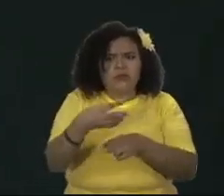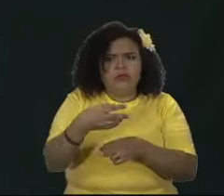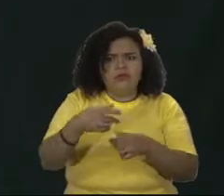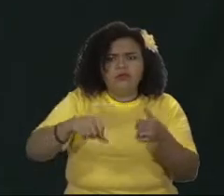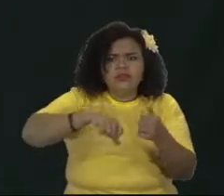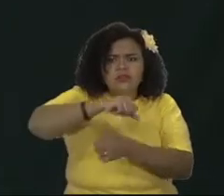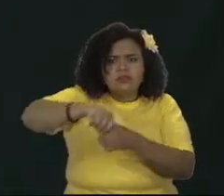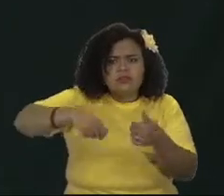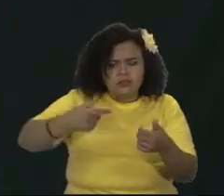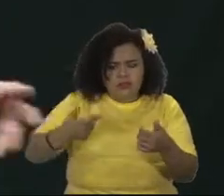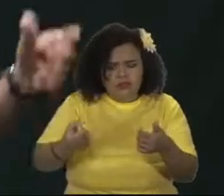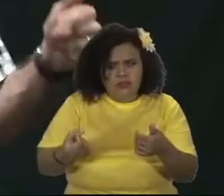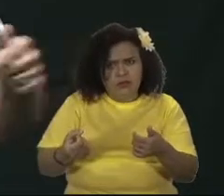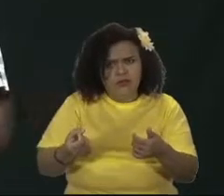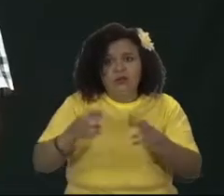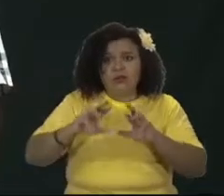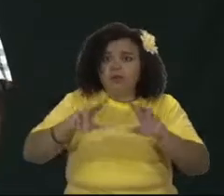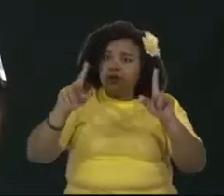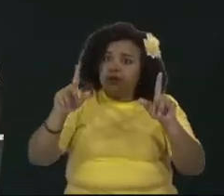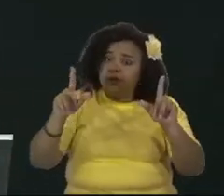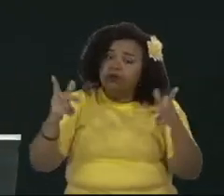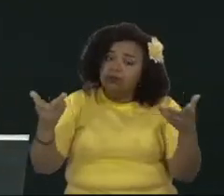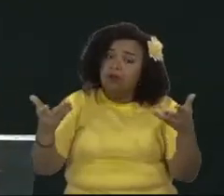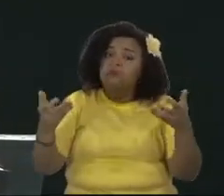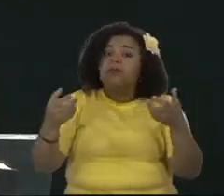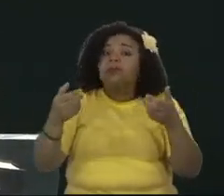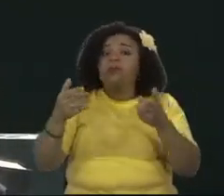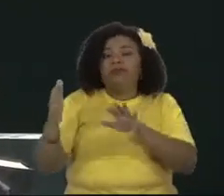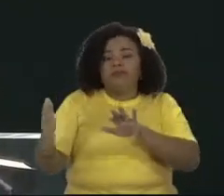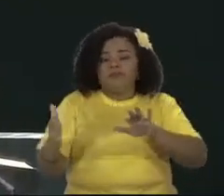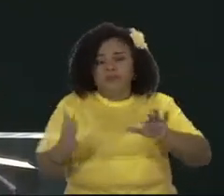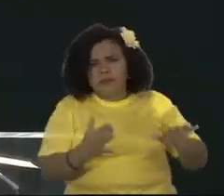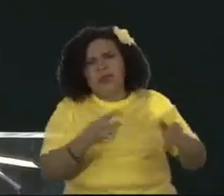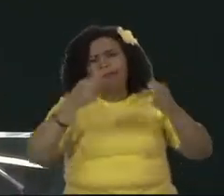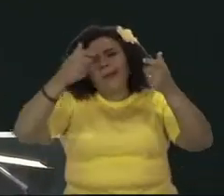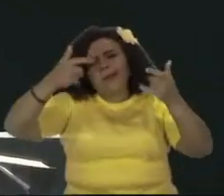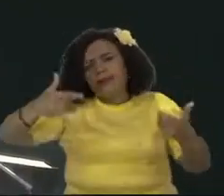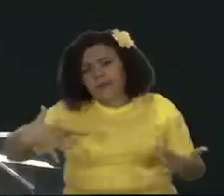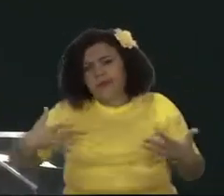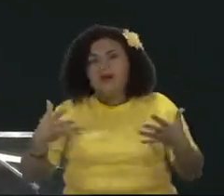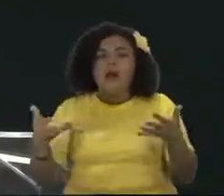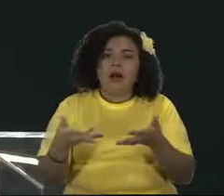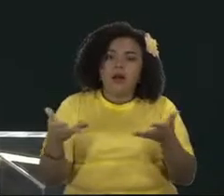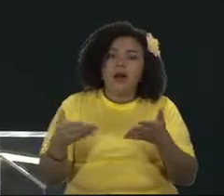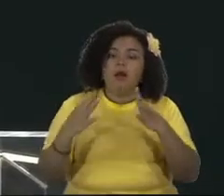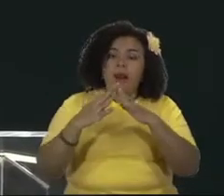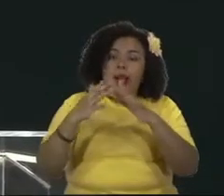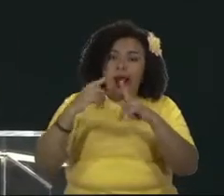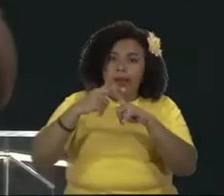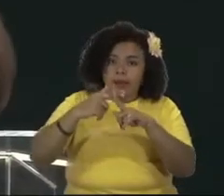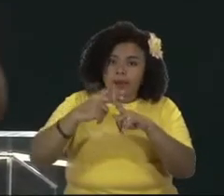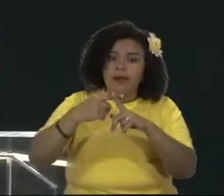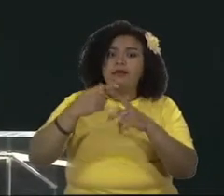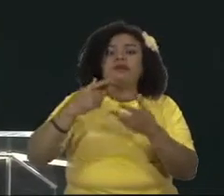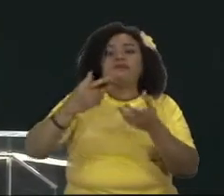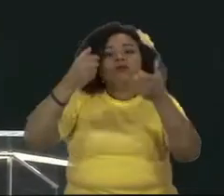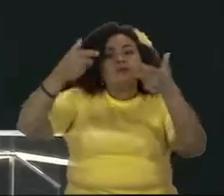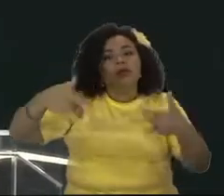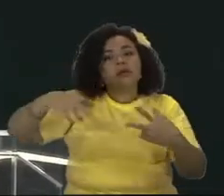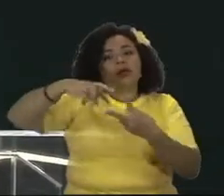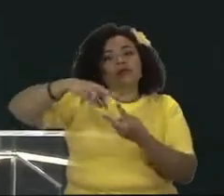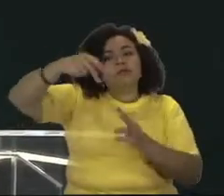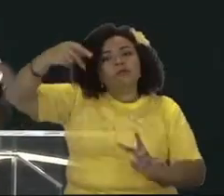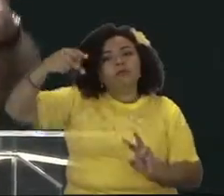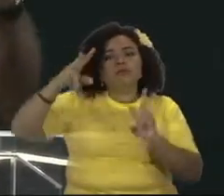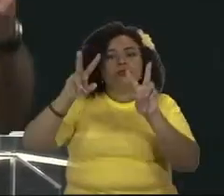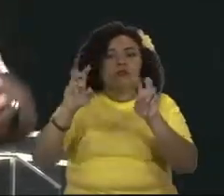going to talk about our DNA as a church, because the secret to have a blessed